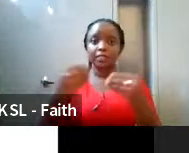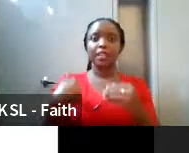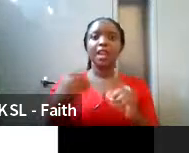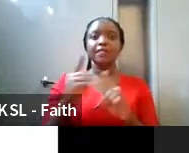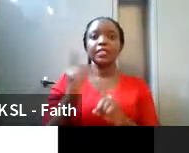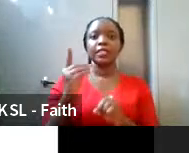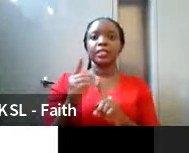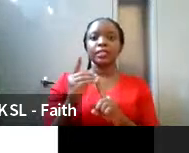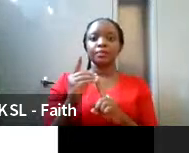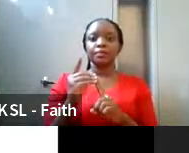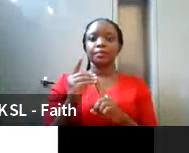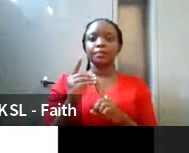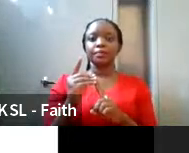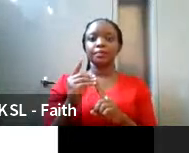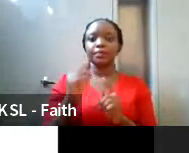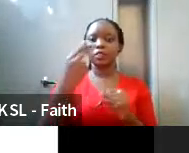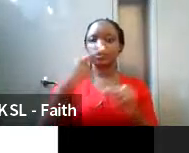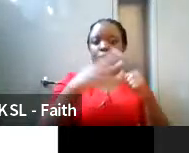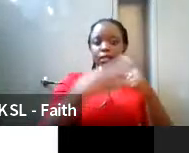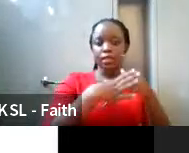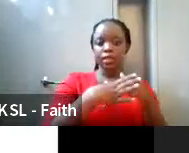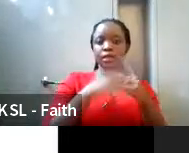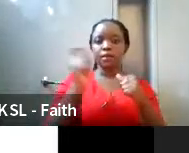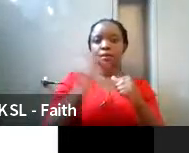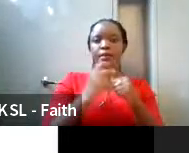as 29th of Feb?